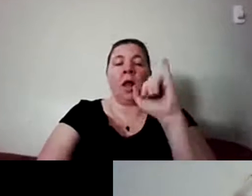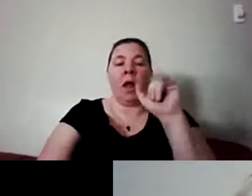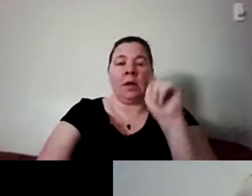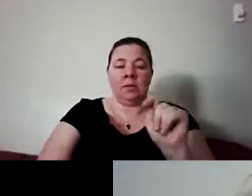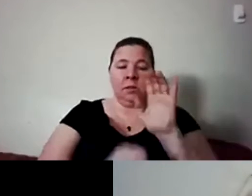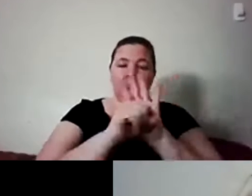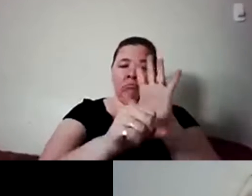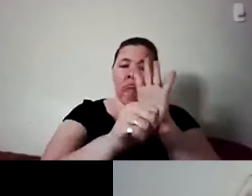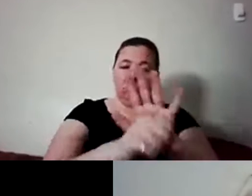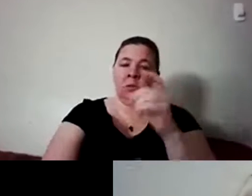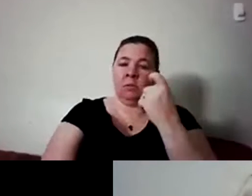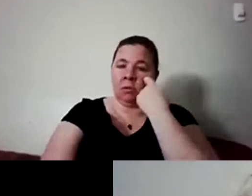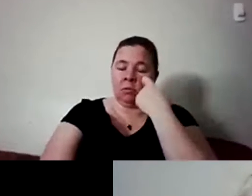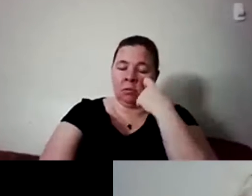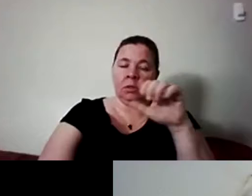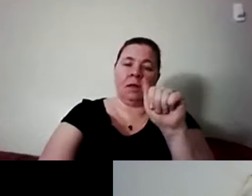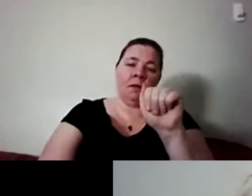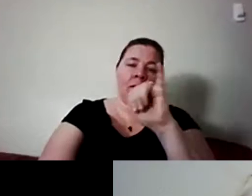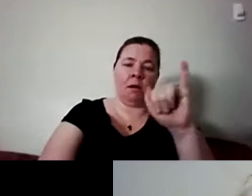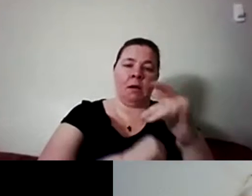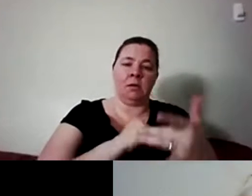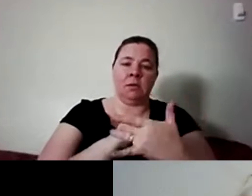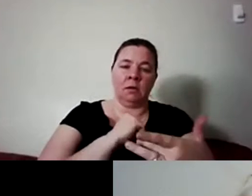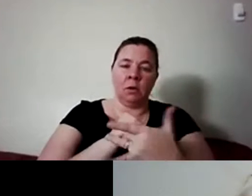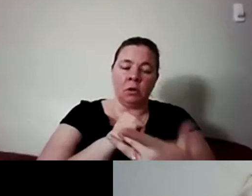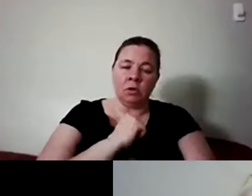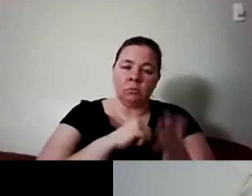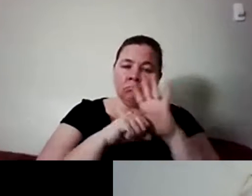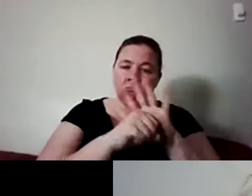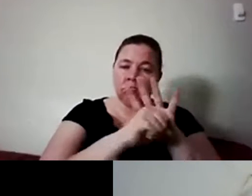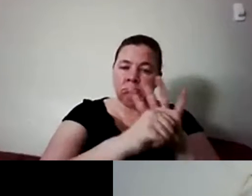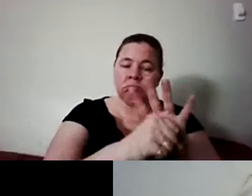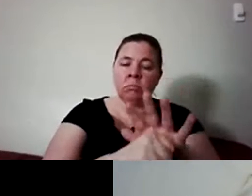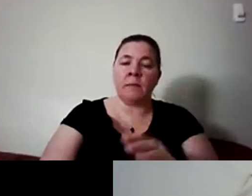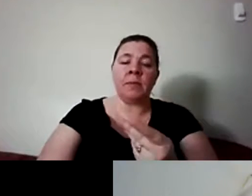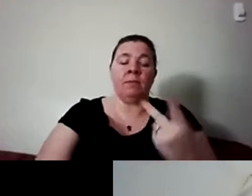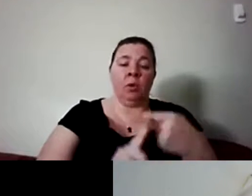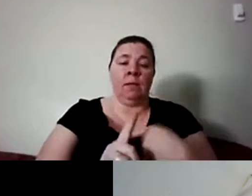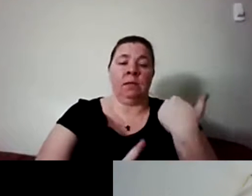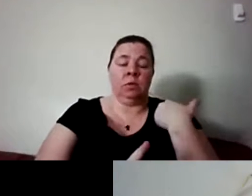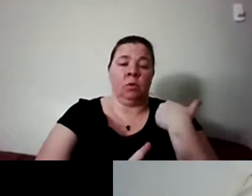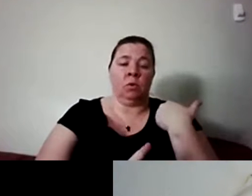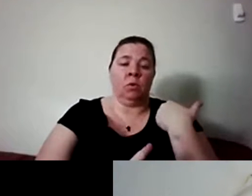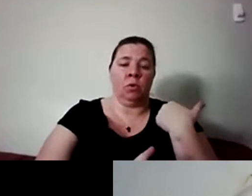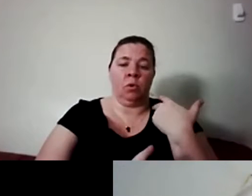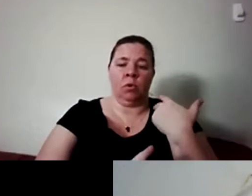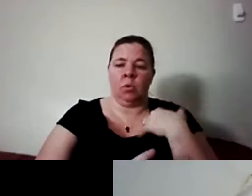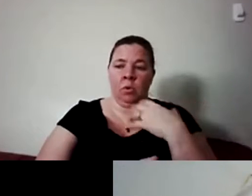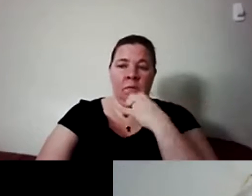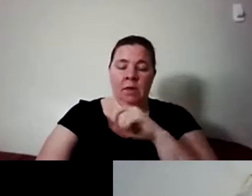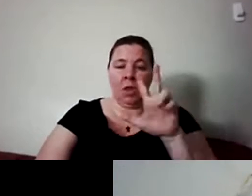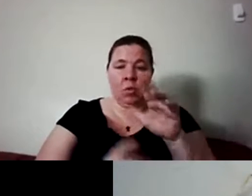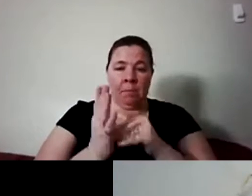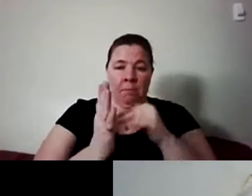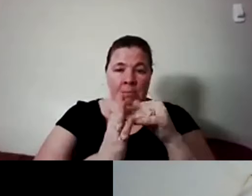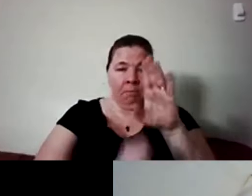by the latest artificial intelligence technology. Just a few months ago, we were valued at $3 billion